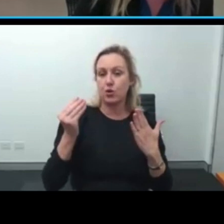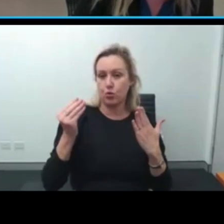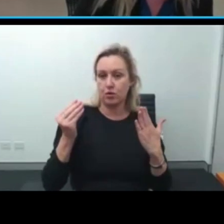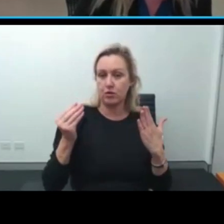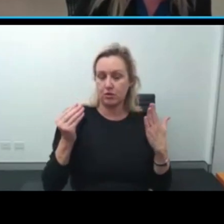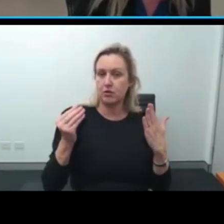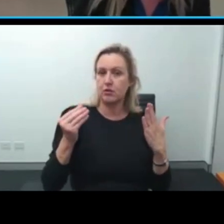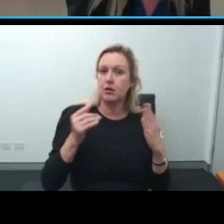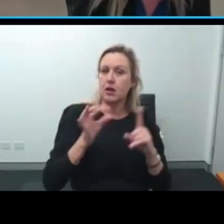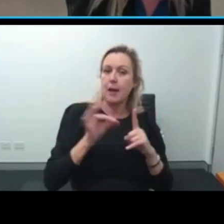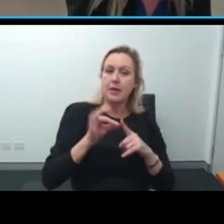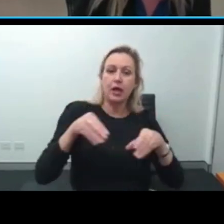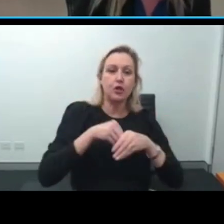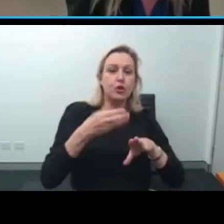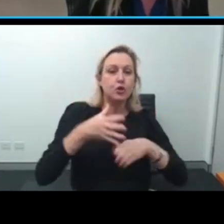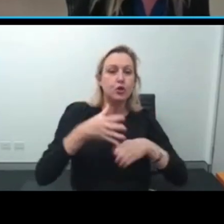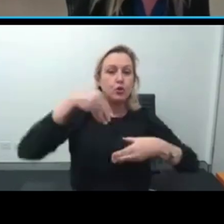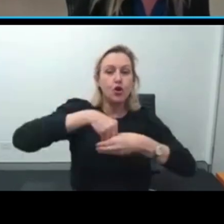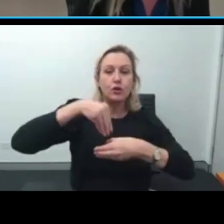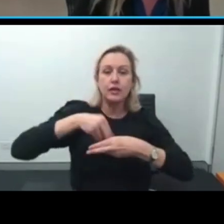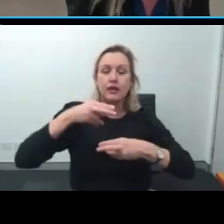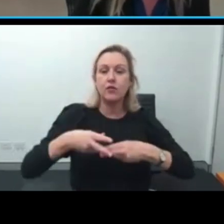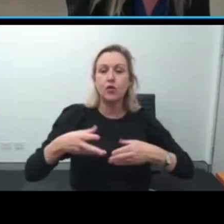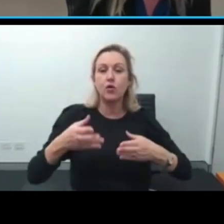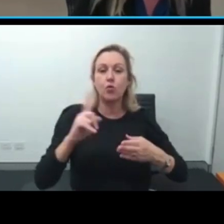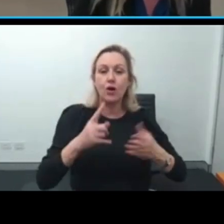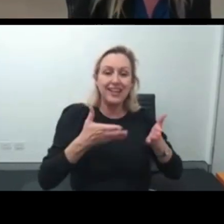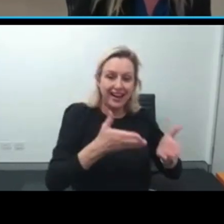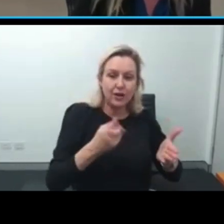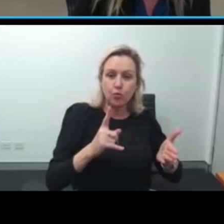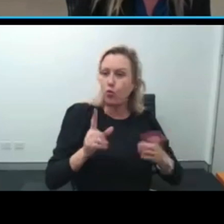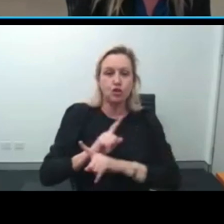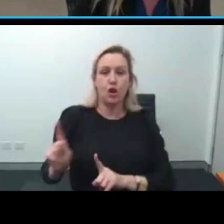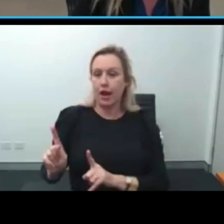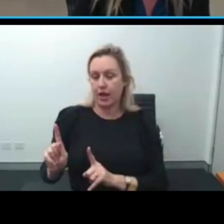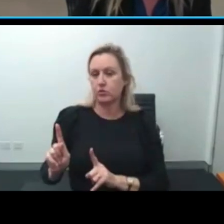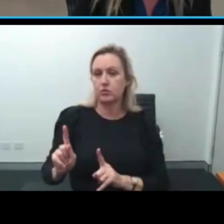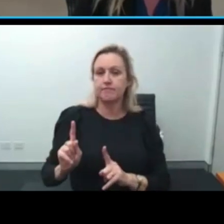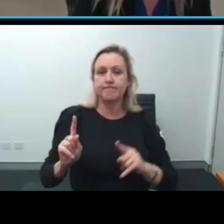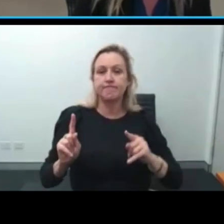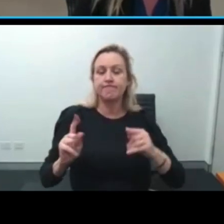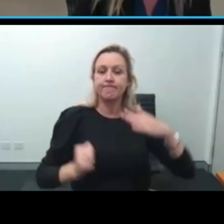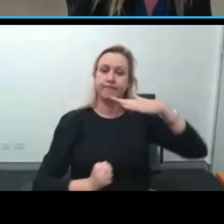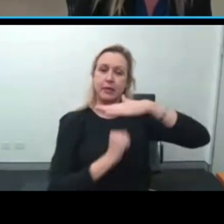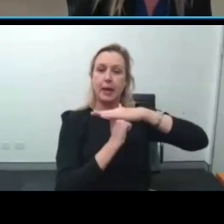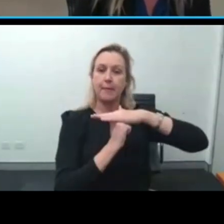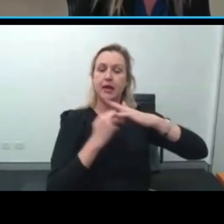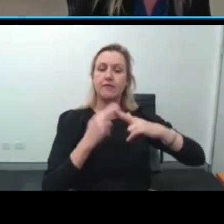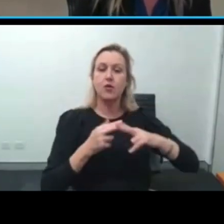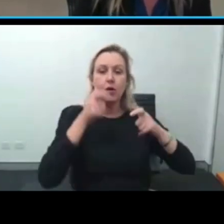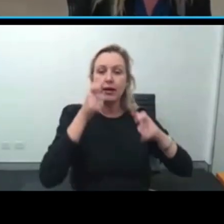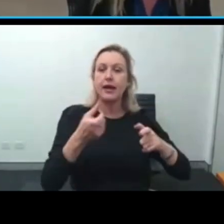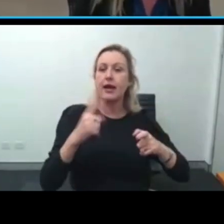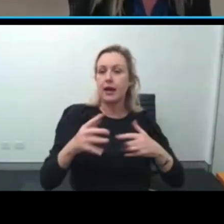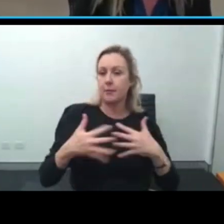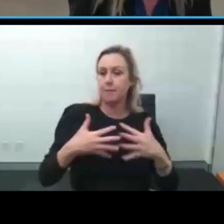This update included new content on inclusions and exclusions, capping of care and package management charges,